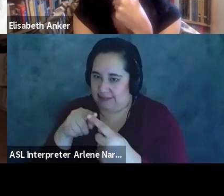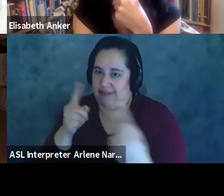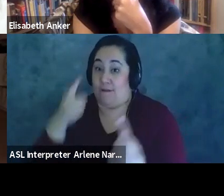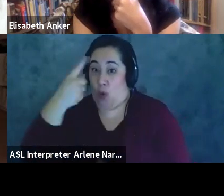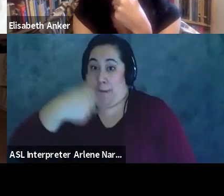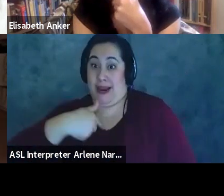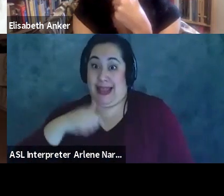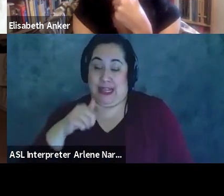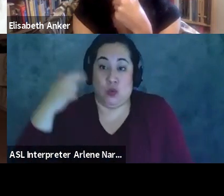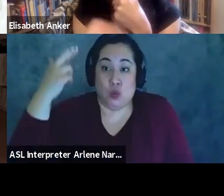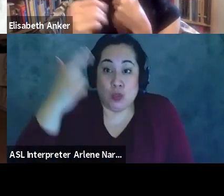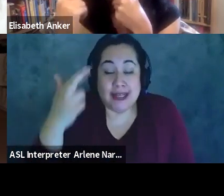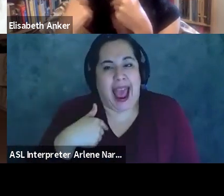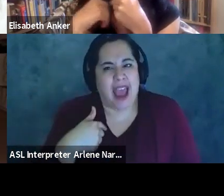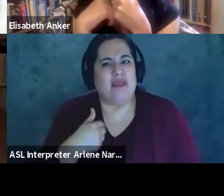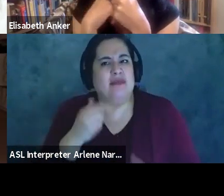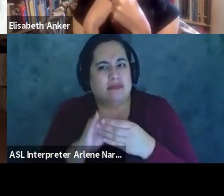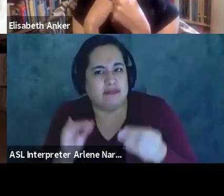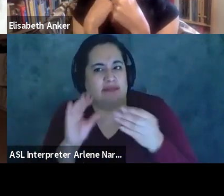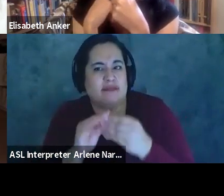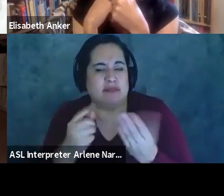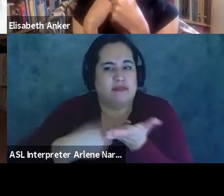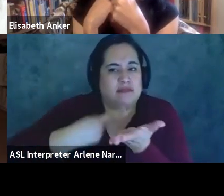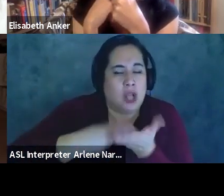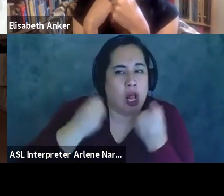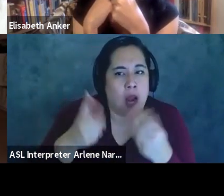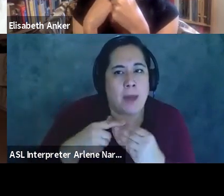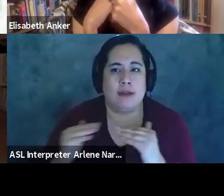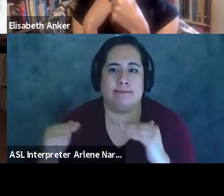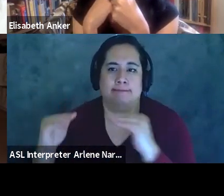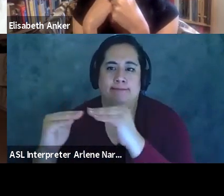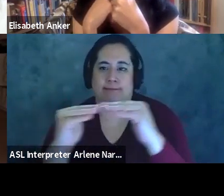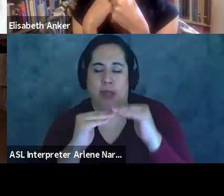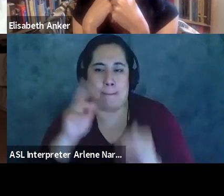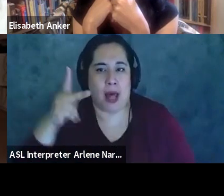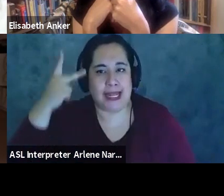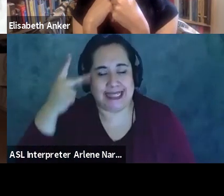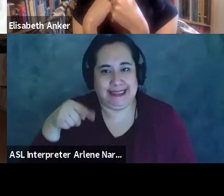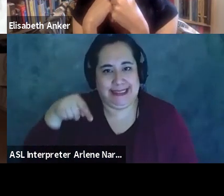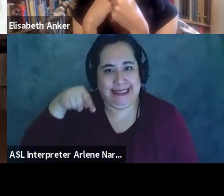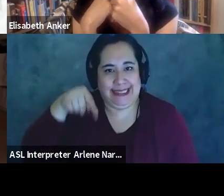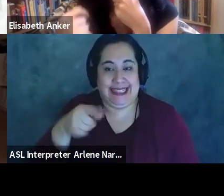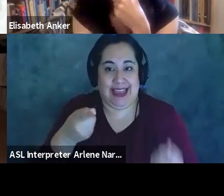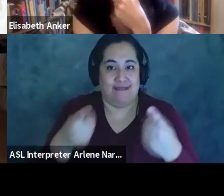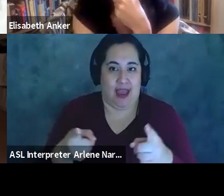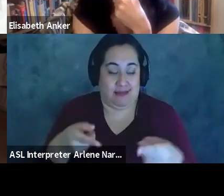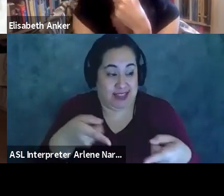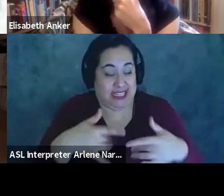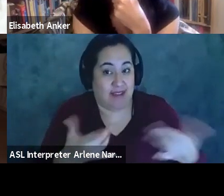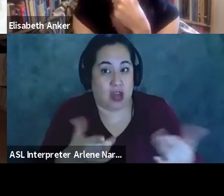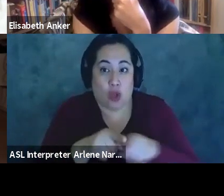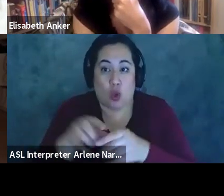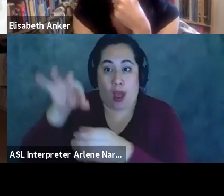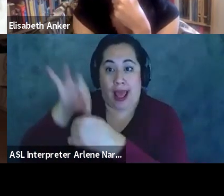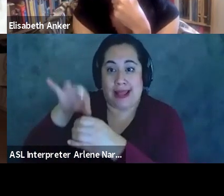me, why I've talked a lot about democratic politics in this event, and electoral politics